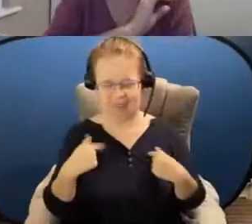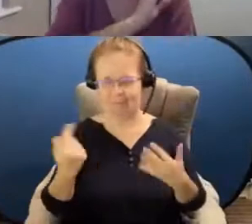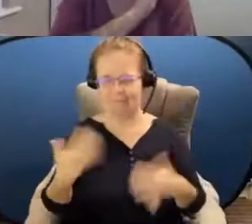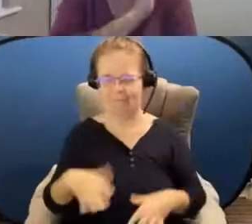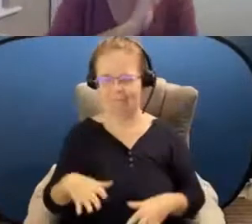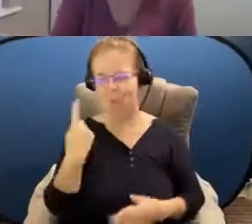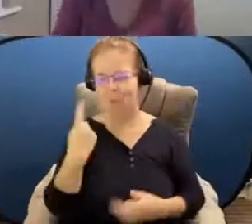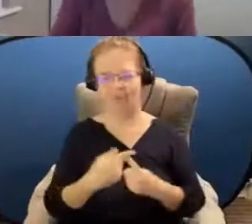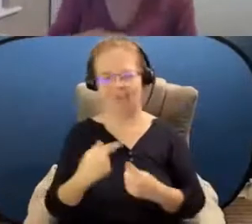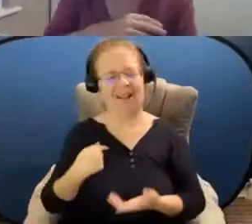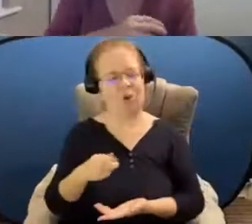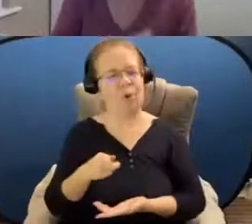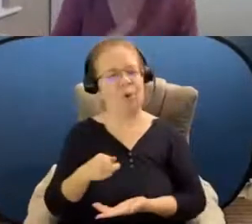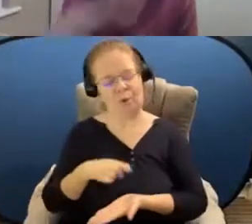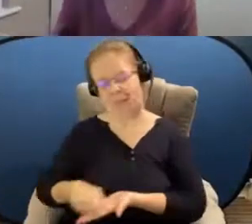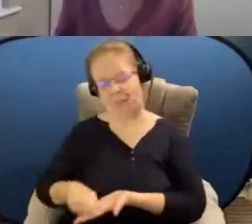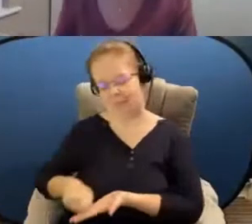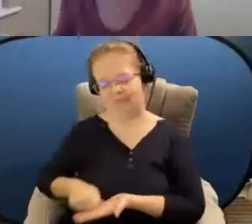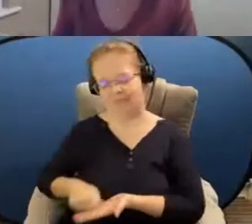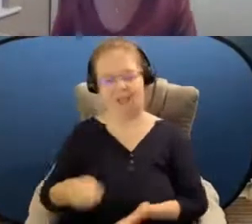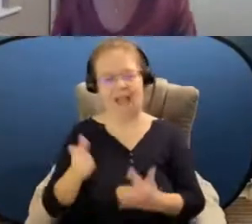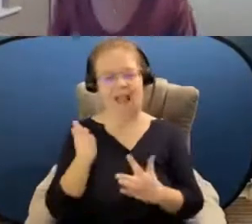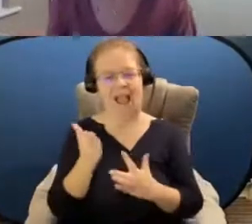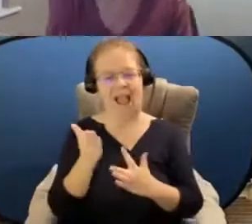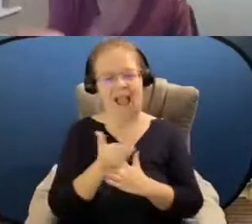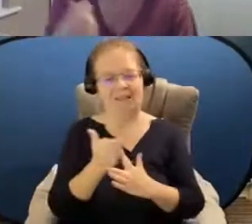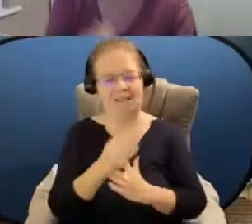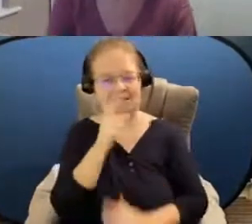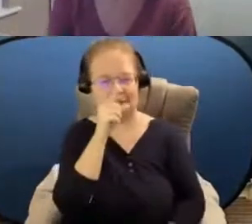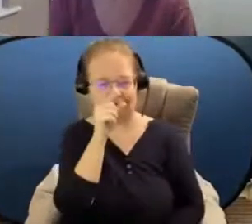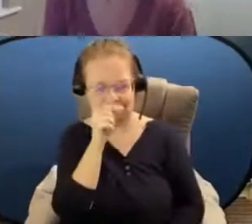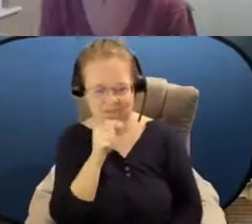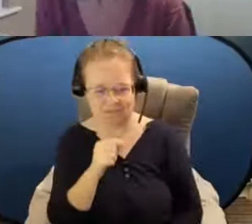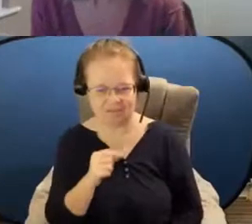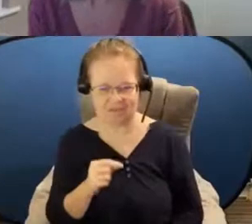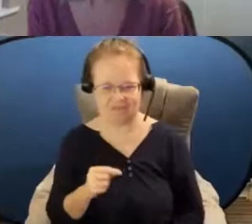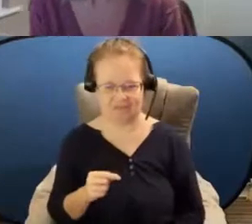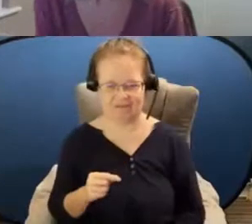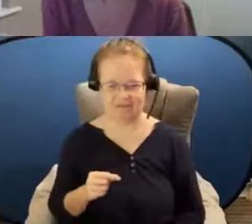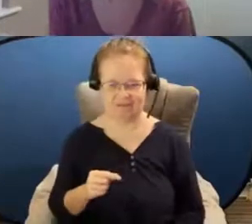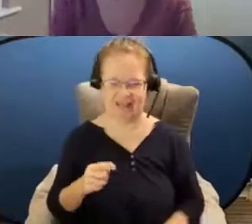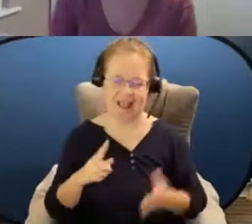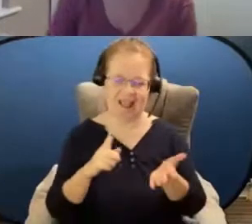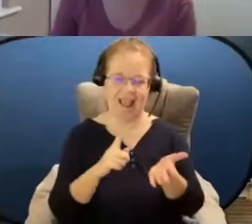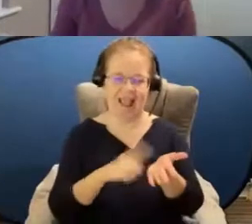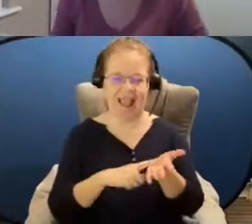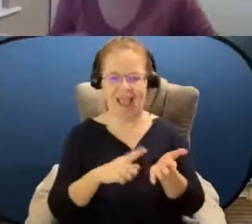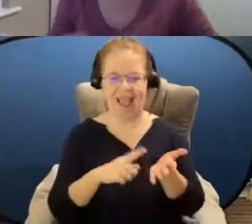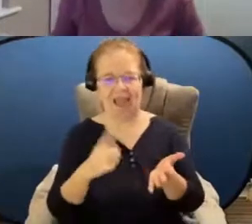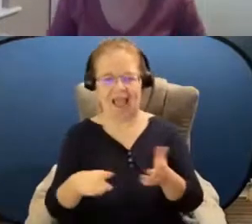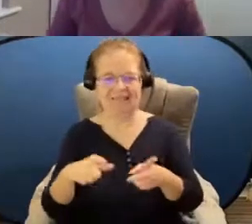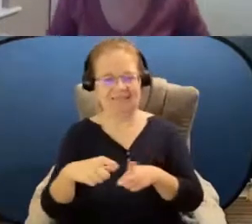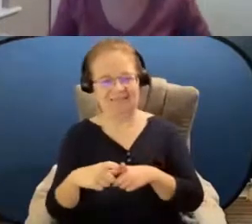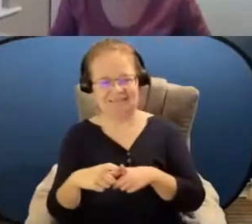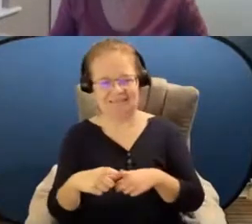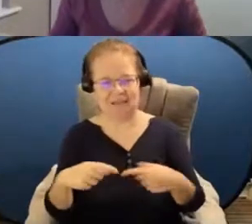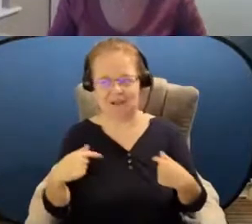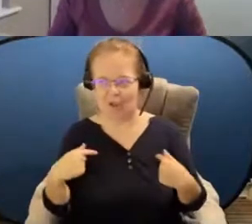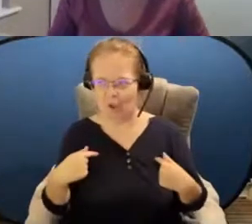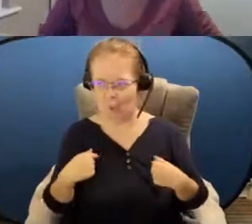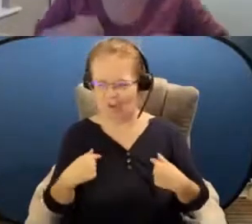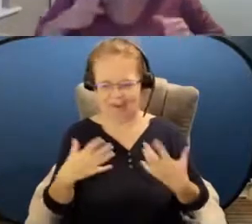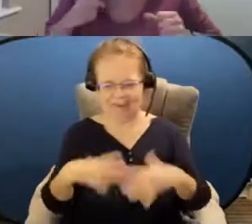down was that, accessibility is having a moment in L&D, and let's really grab